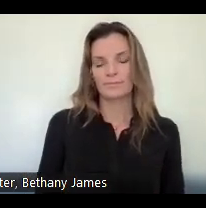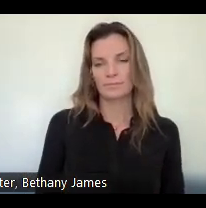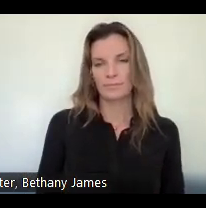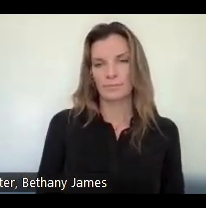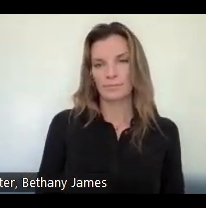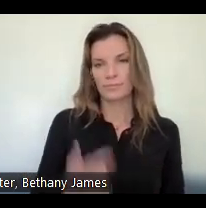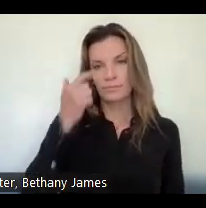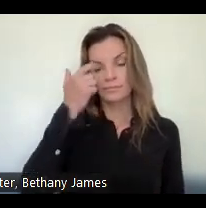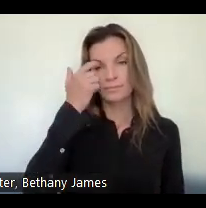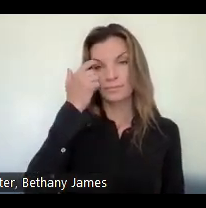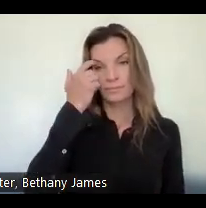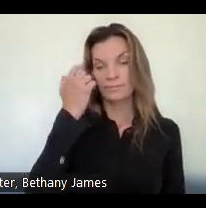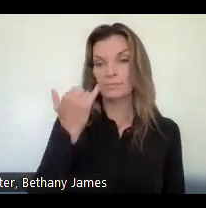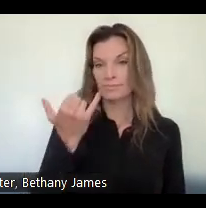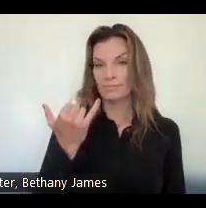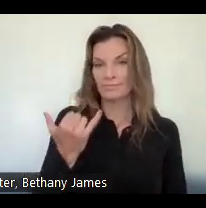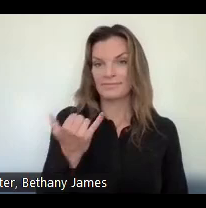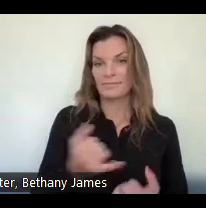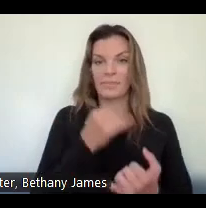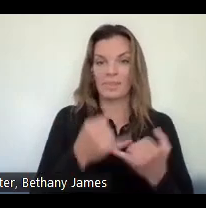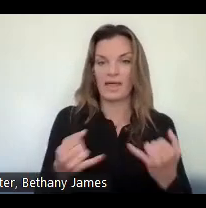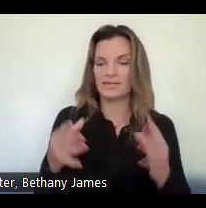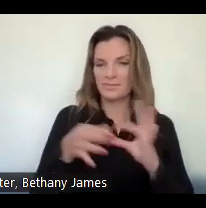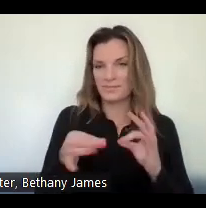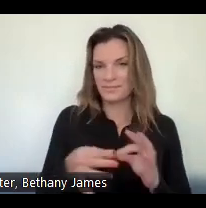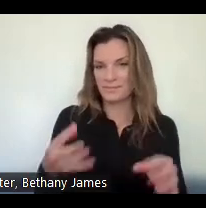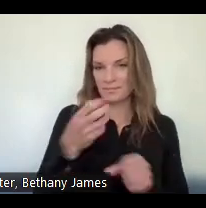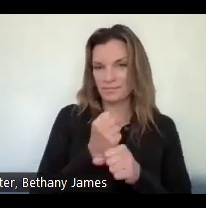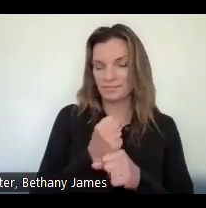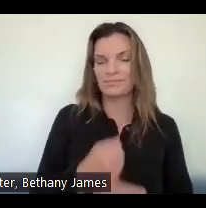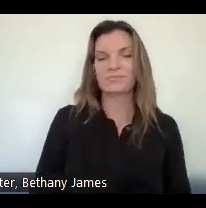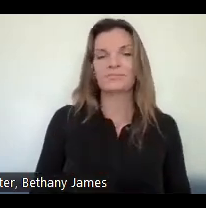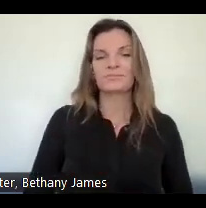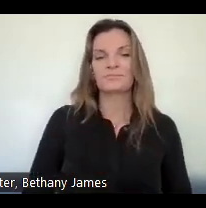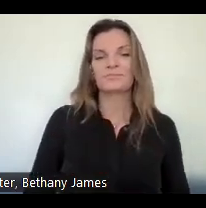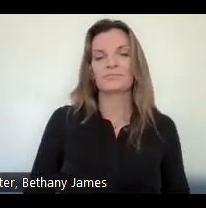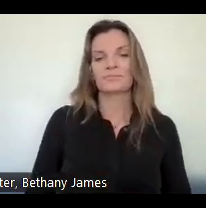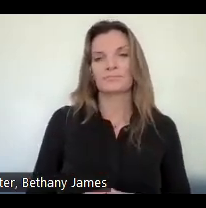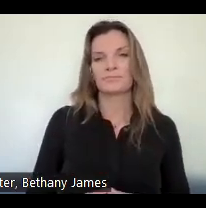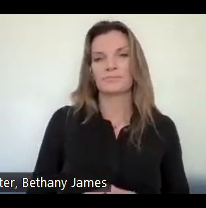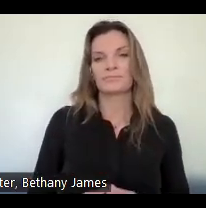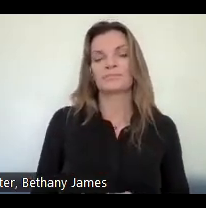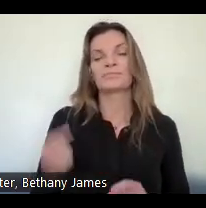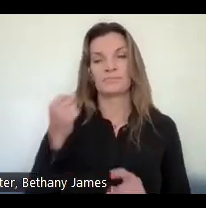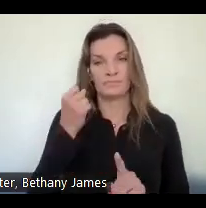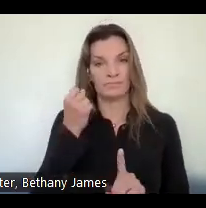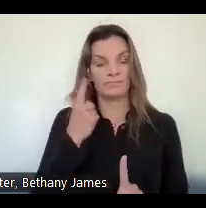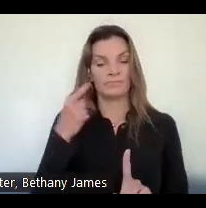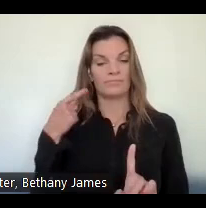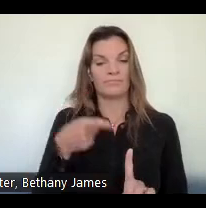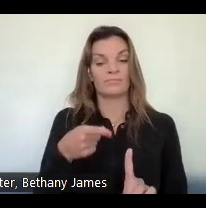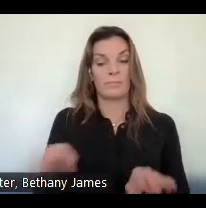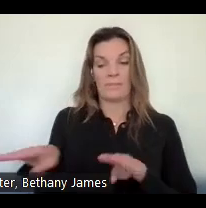And now for a last little wrap up. One of the main things to remember is behavior is